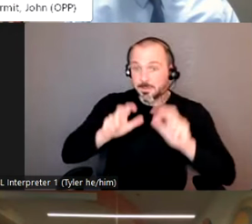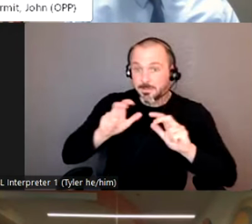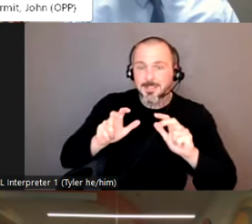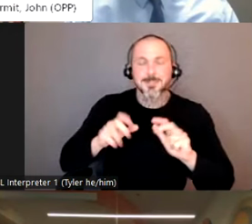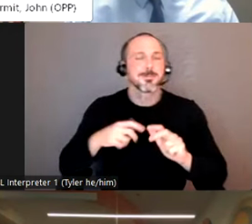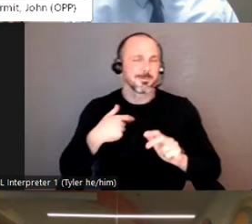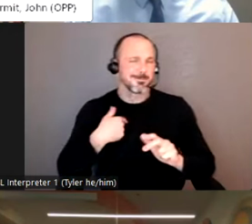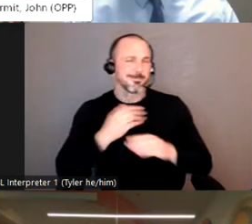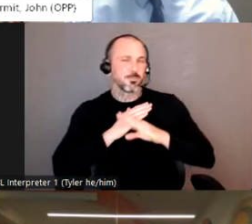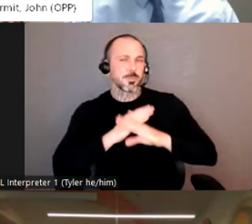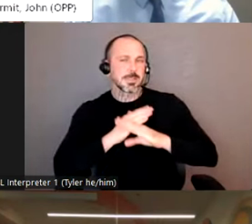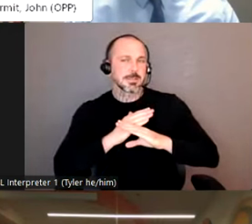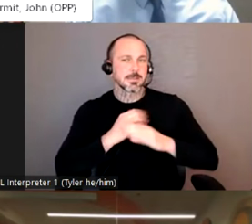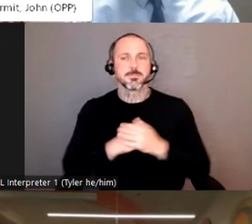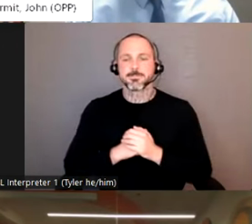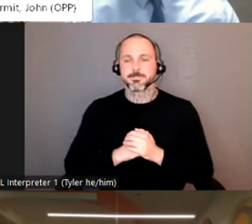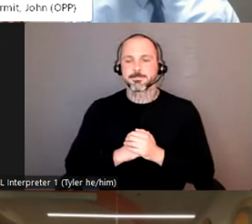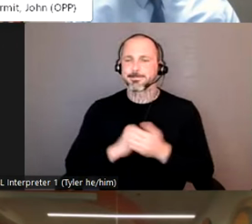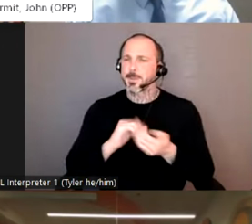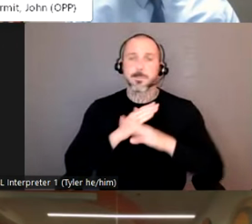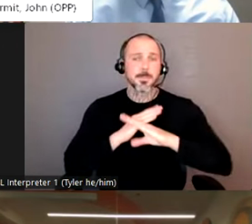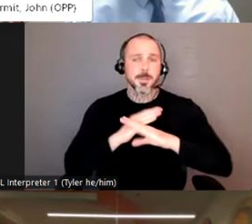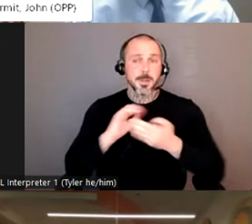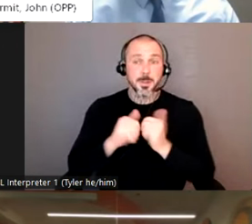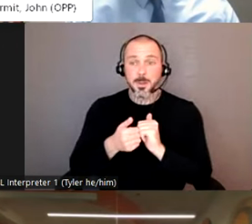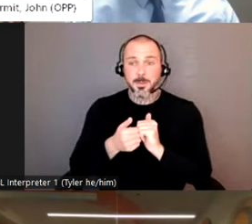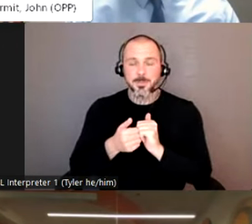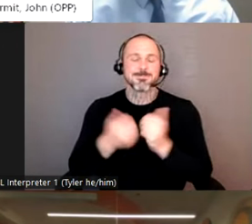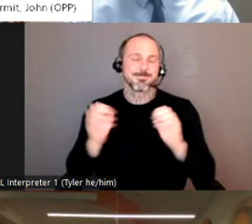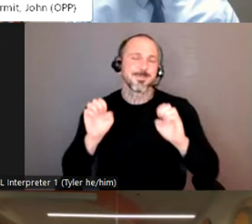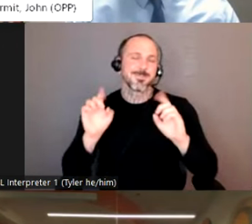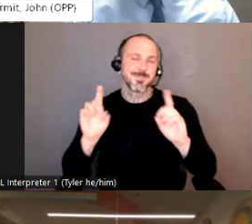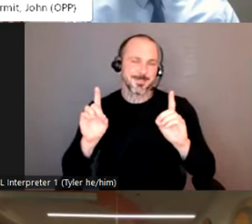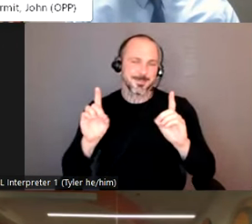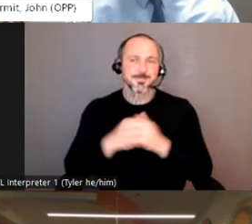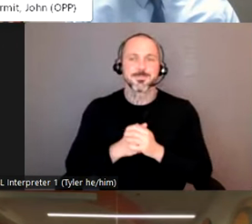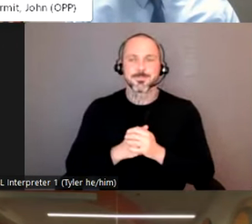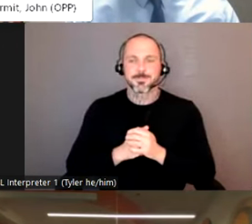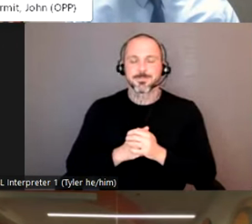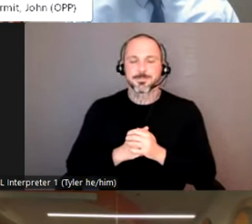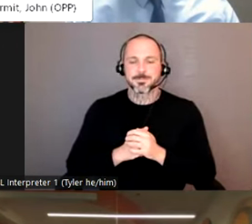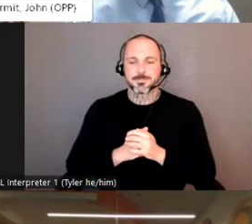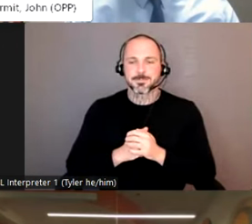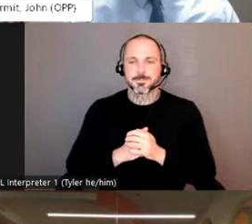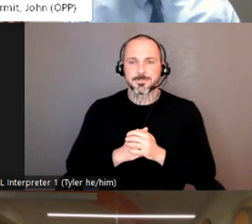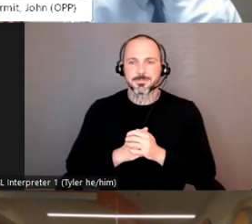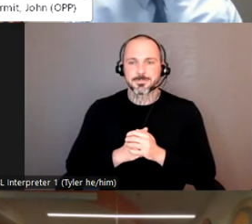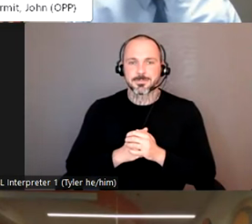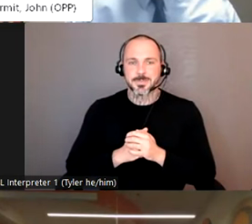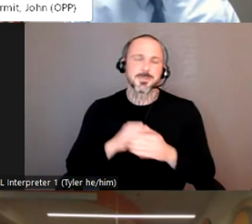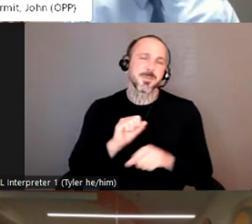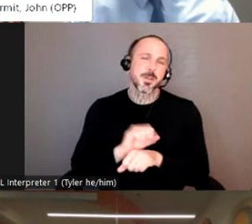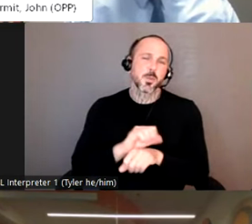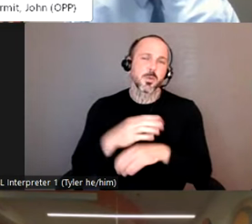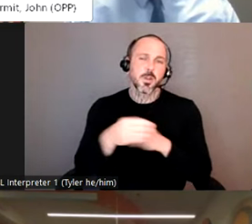One of the best ways to provide protection is through education. As Rianne mentioned, I work for Investor Office.